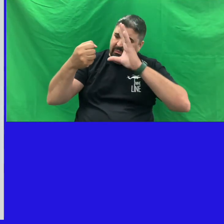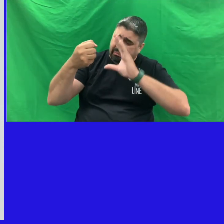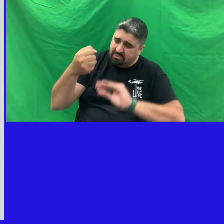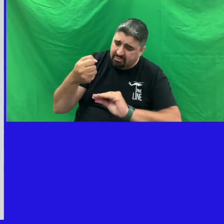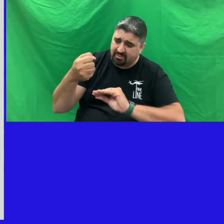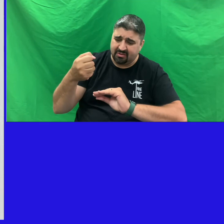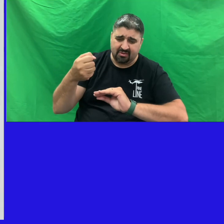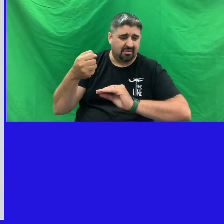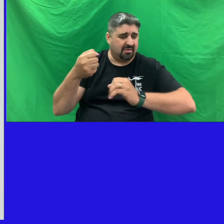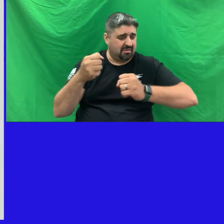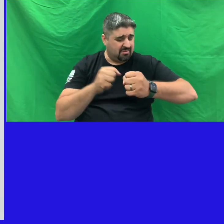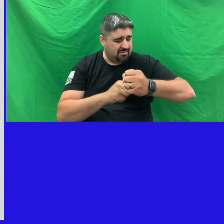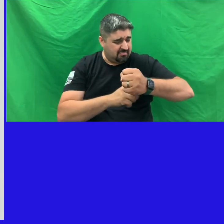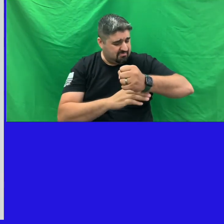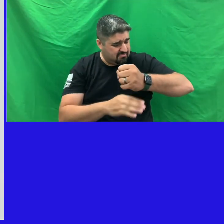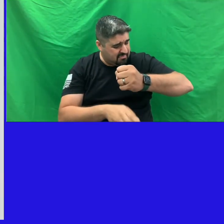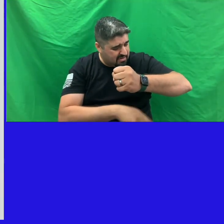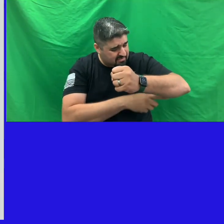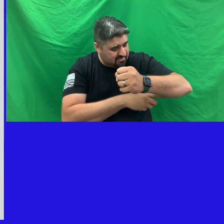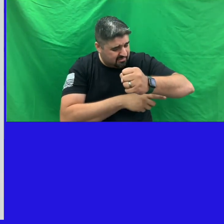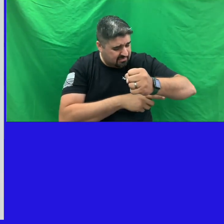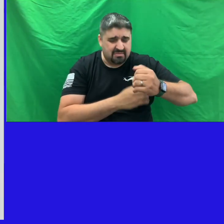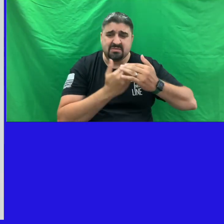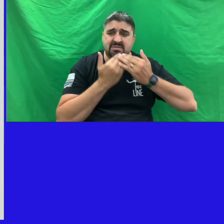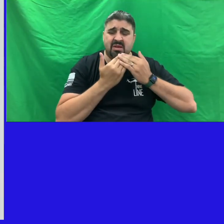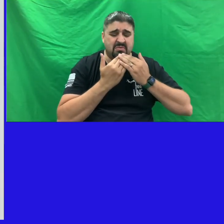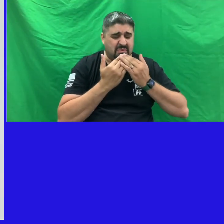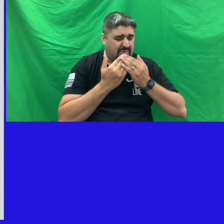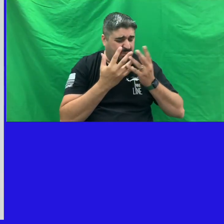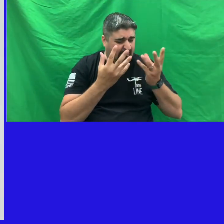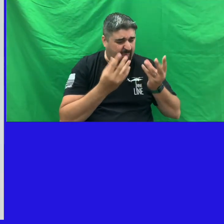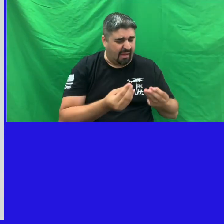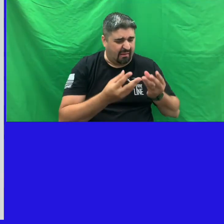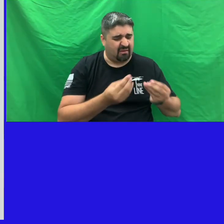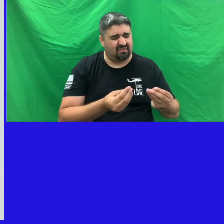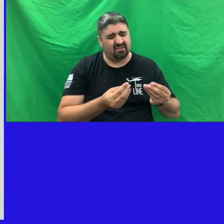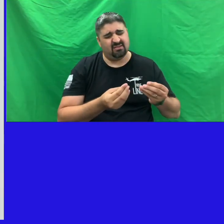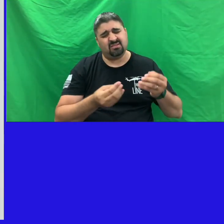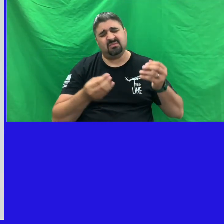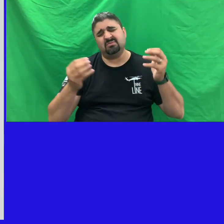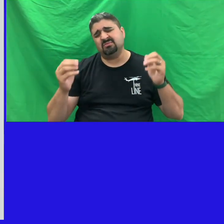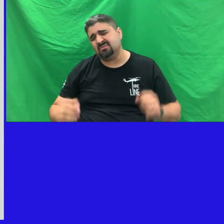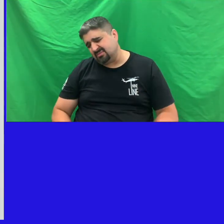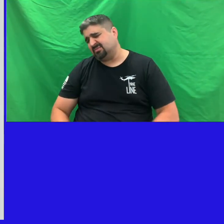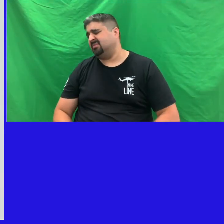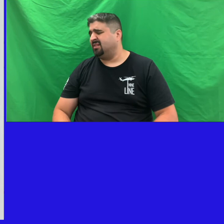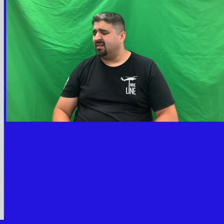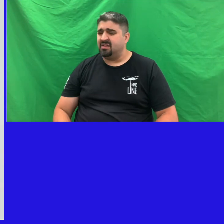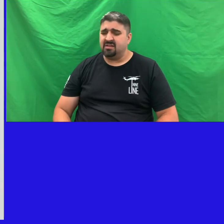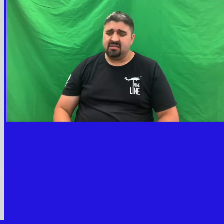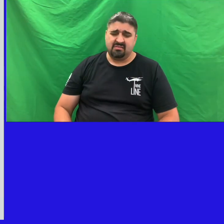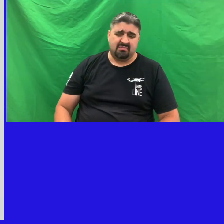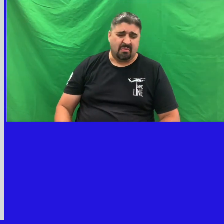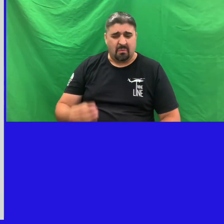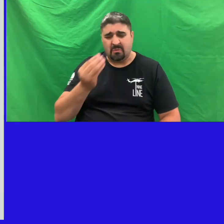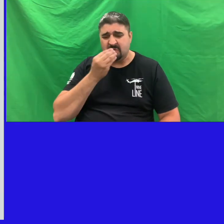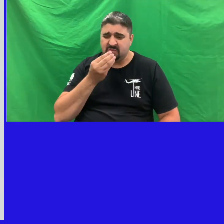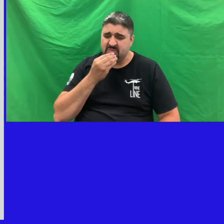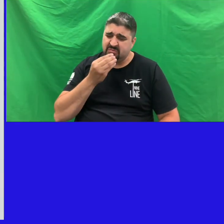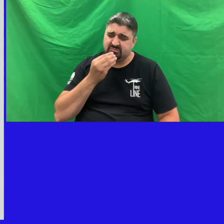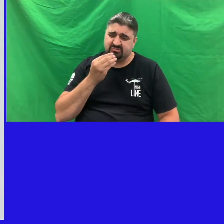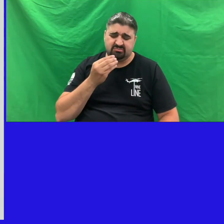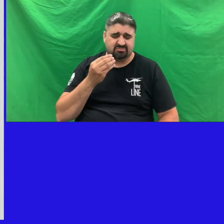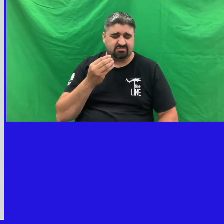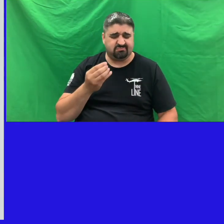were wet. The pitcher of iced tea was empty. "Oh, our lunch is spoiled,"